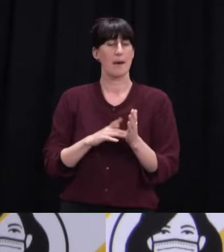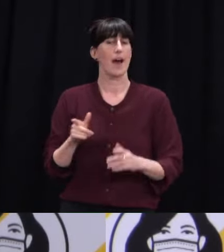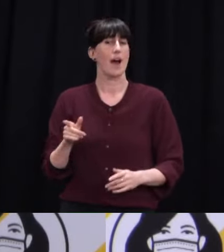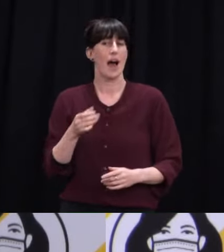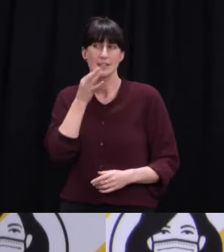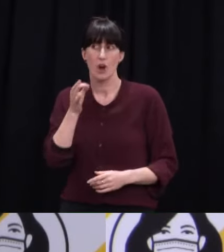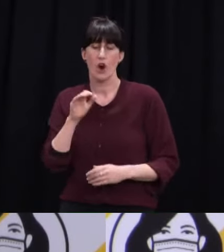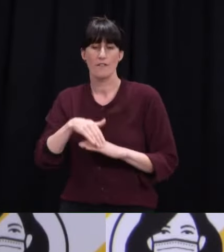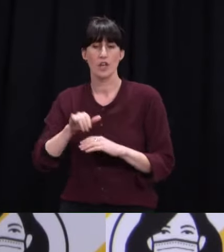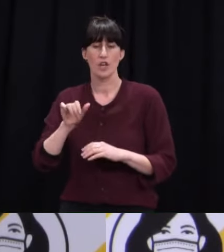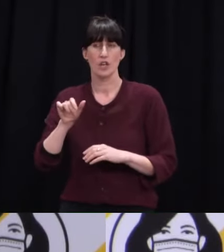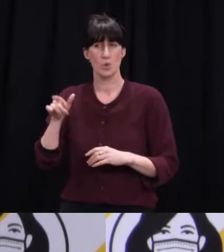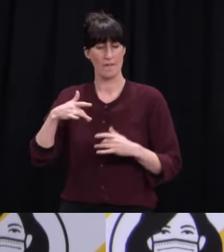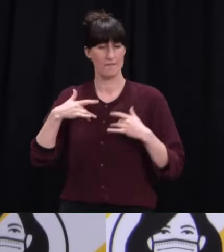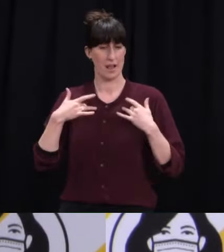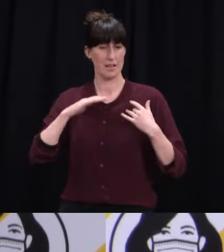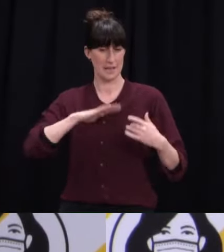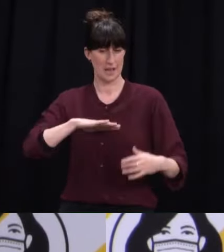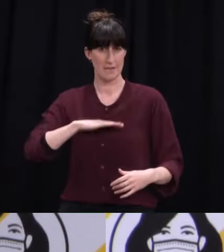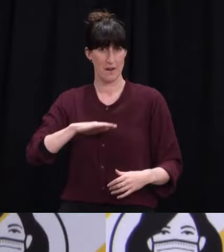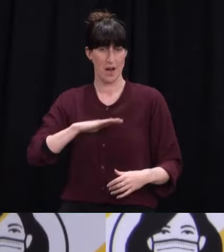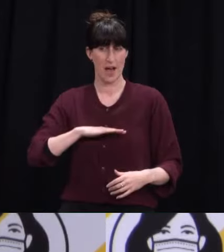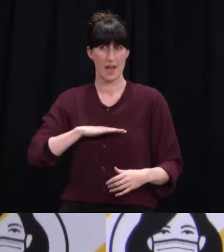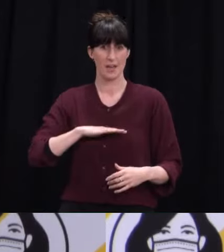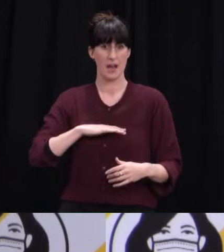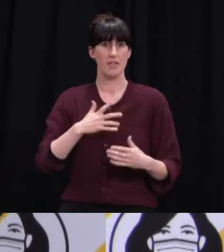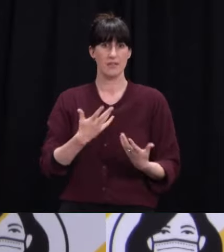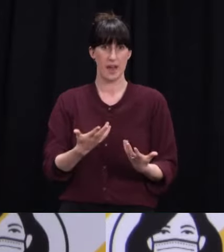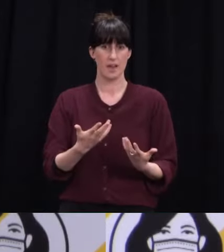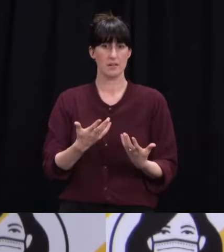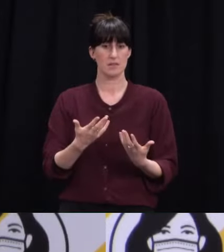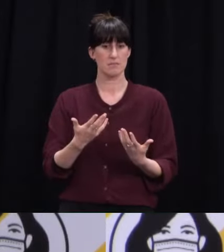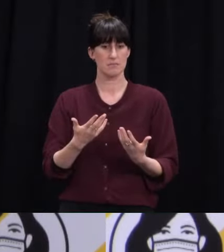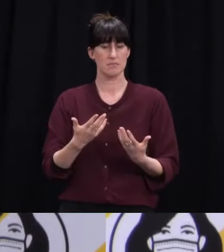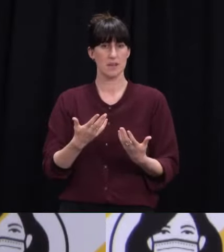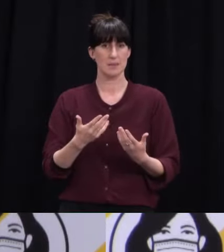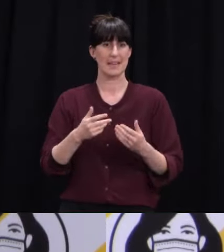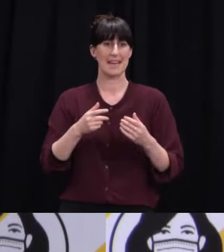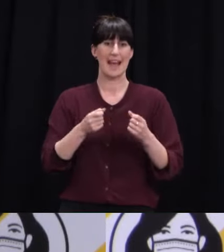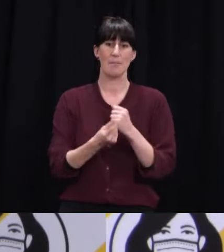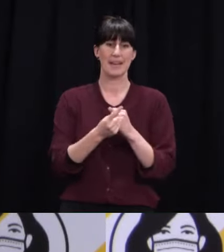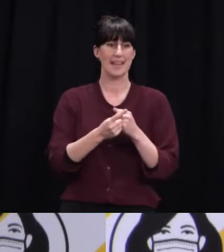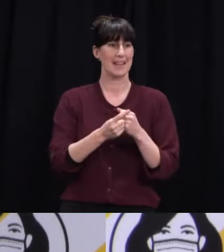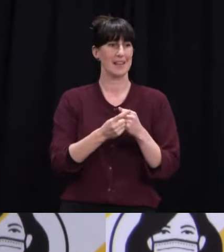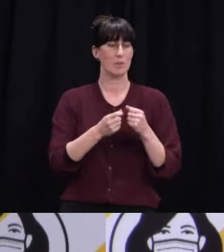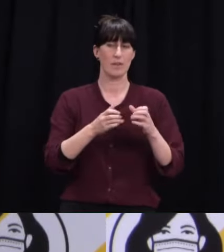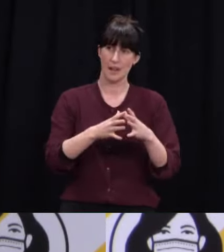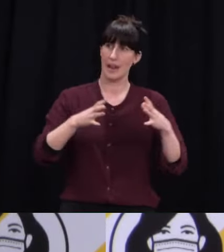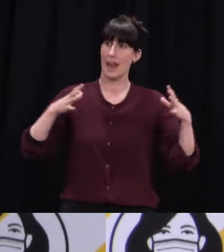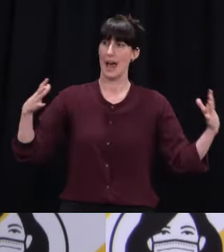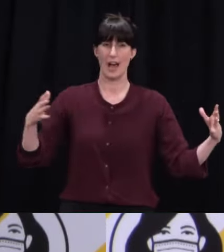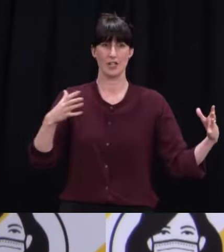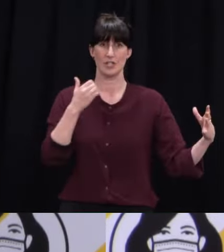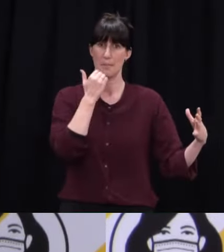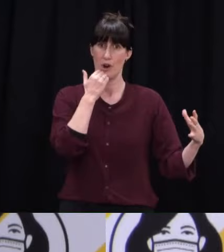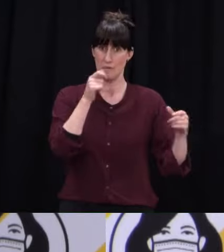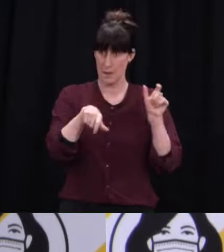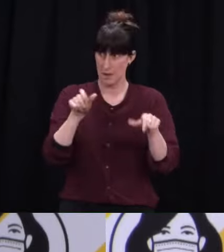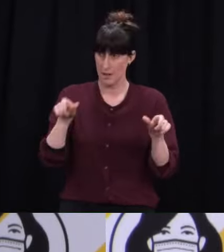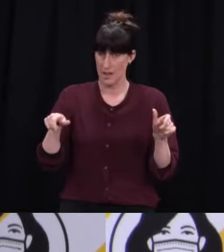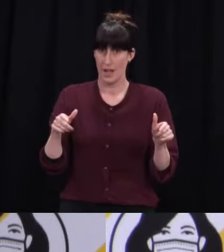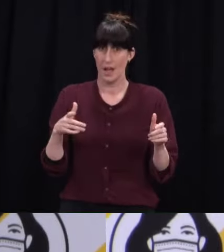enough scale and that there has been trust towards the Pacific medical providers to be able to engage with their communities in the best